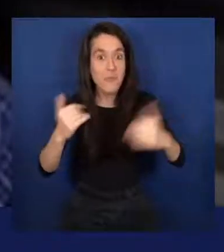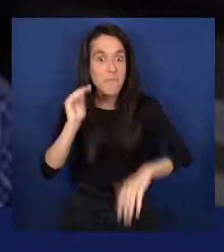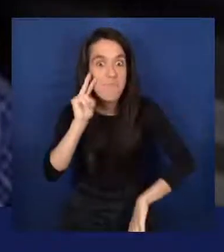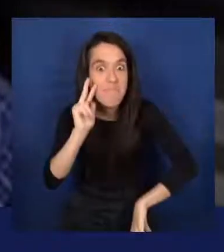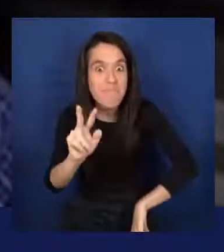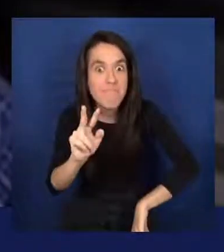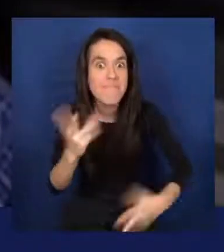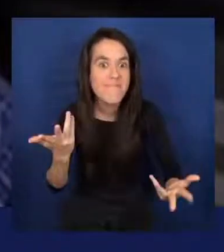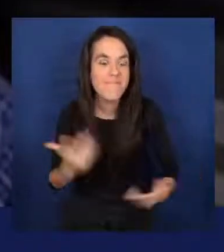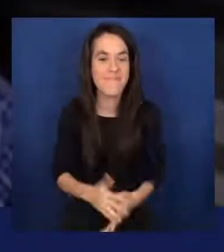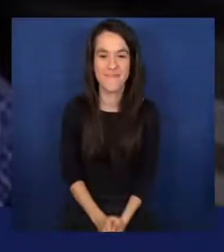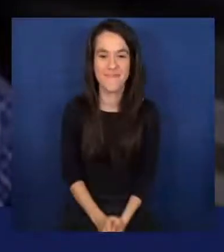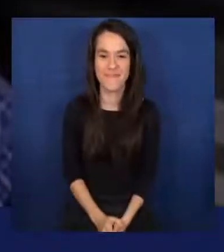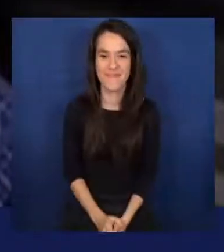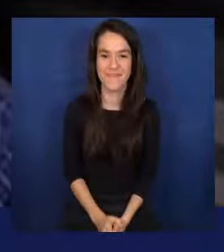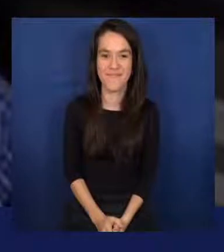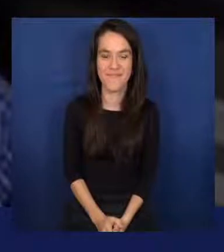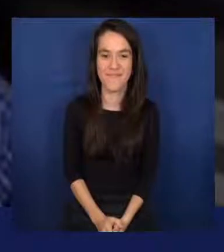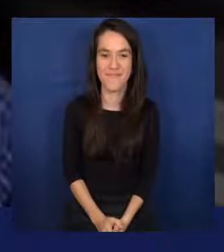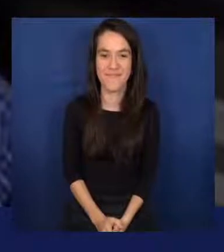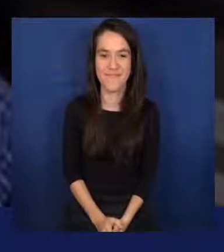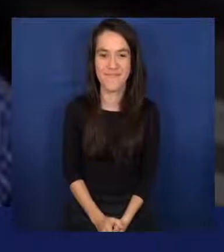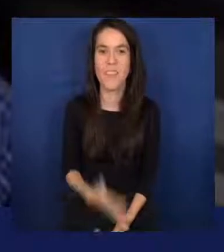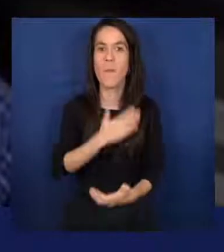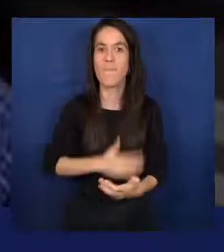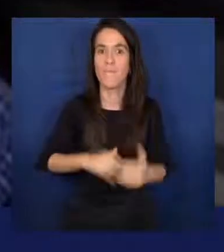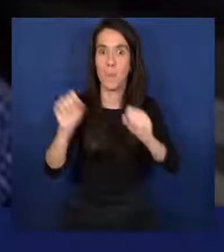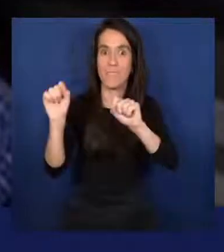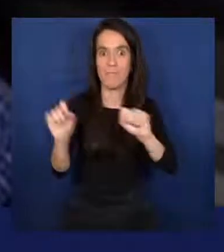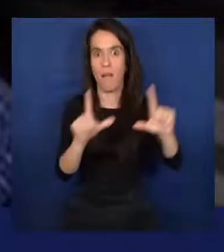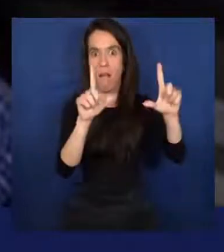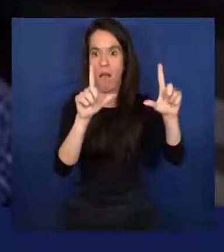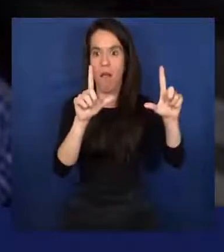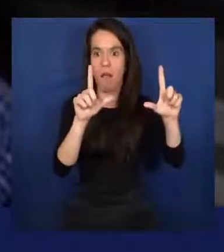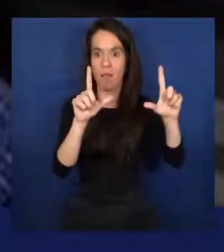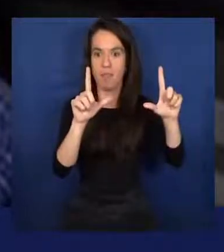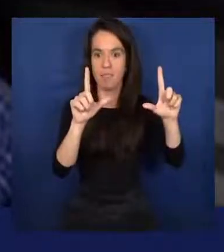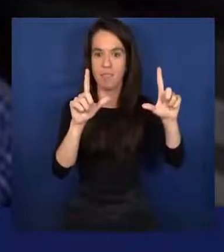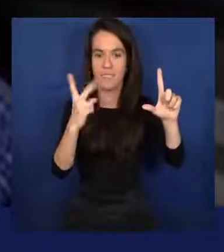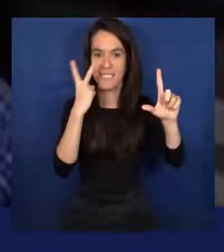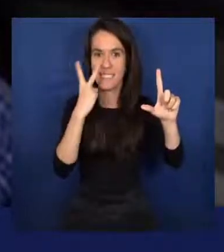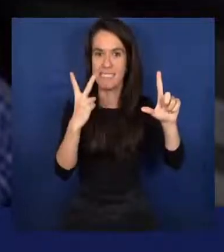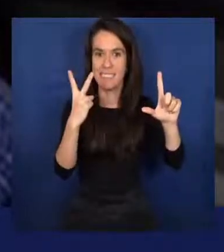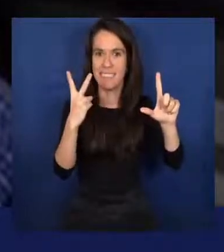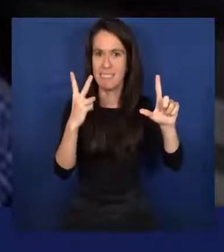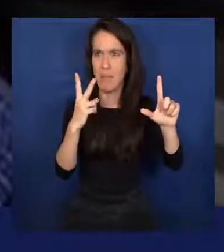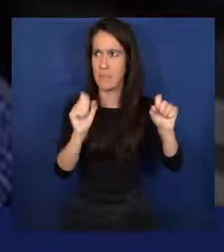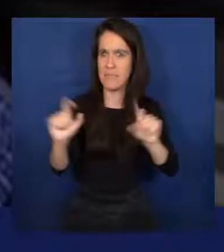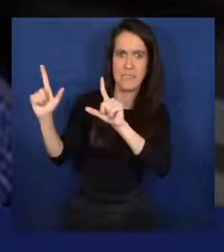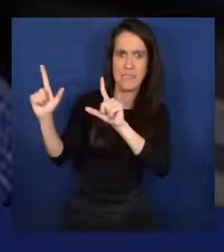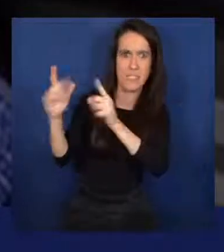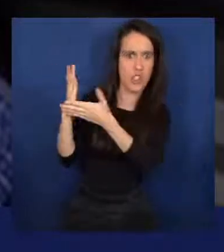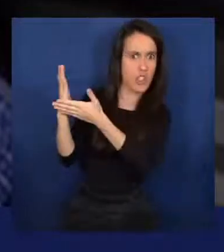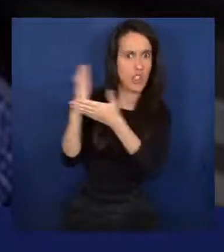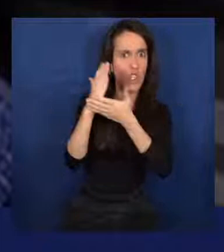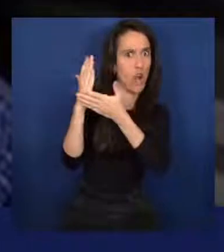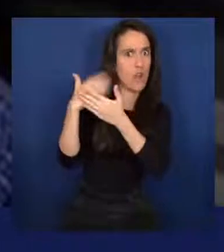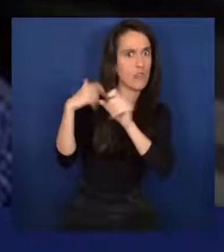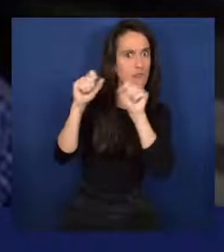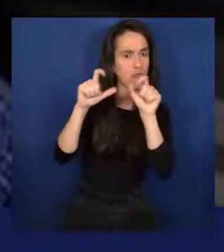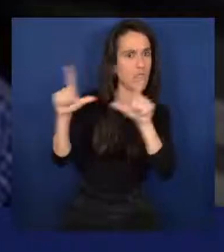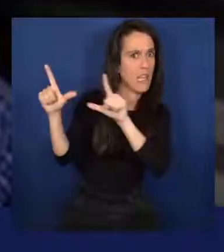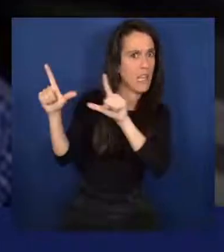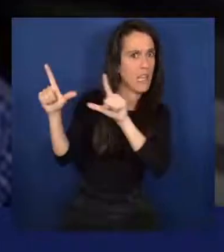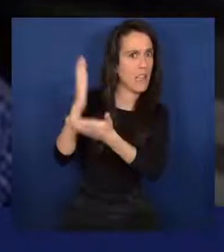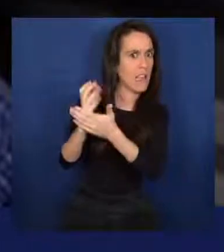All right, well, shall we put this, let's get the slide up. I'll get the screen sharing piece working and make sure I share the right screen